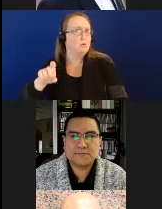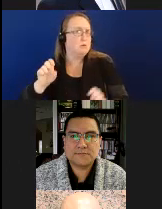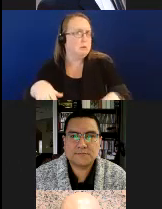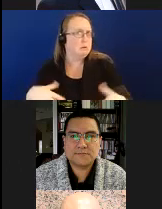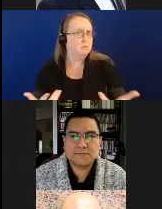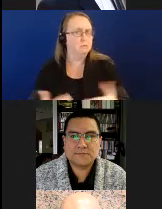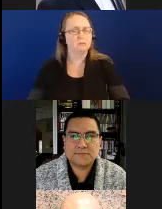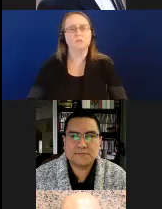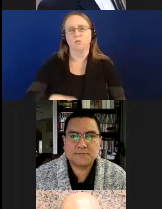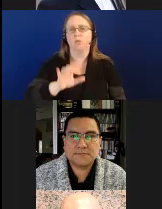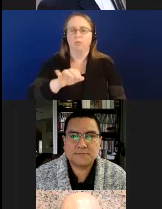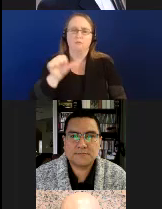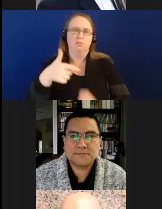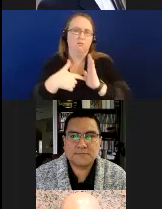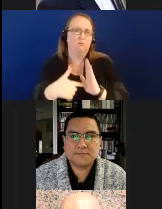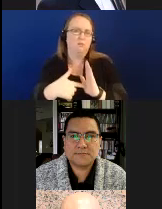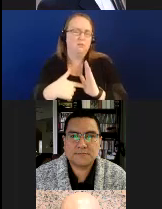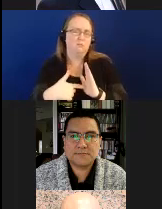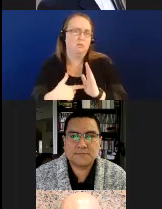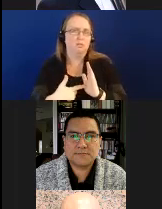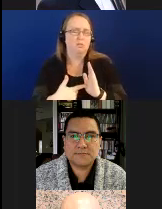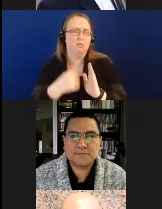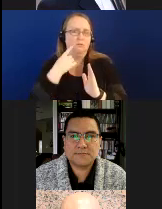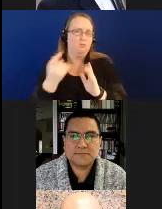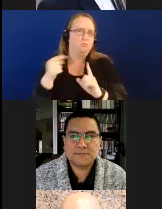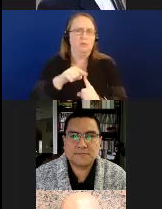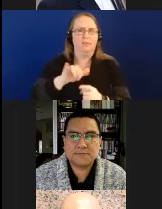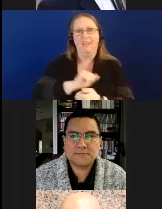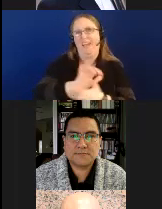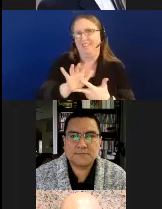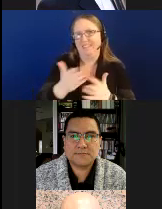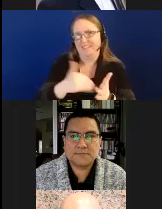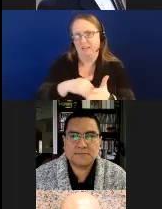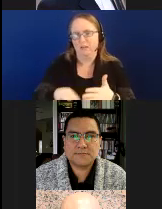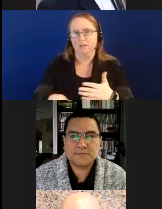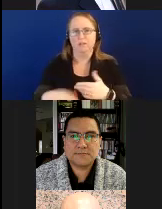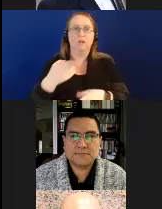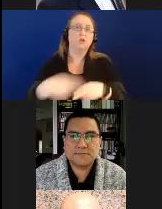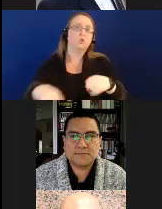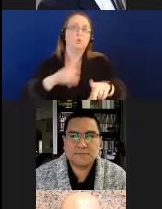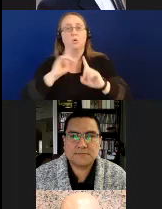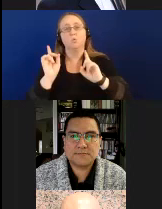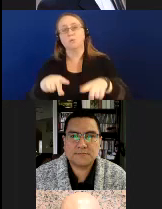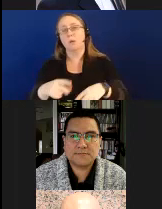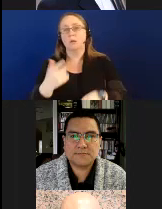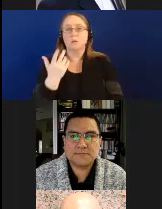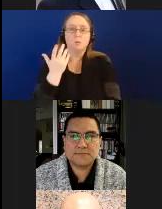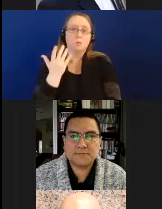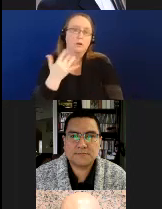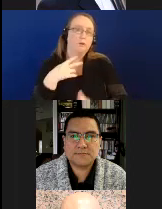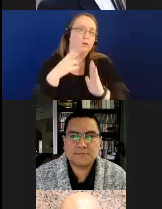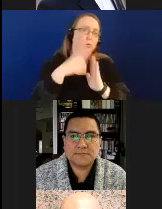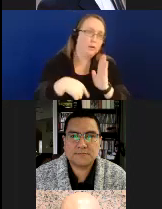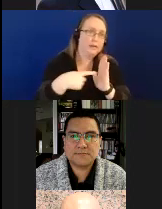is another example of back to the cactus one, right? A short constructed response about why reading